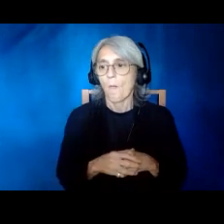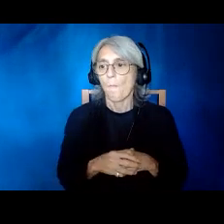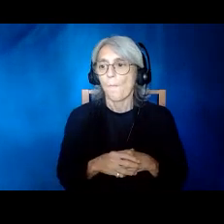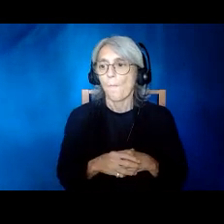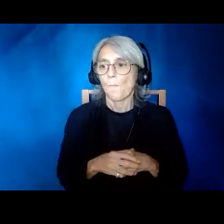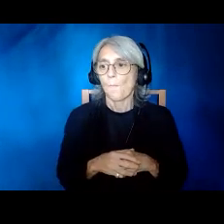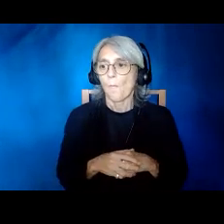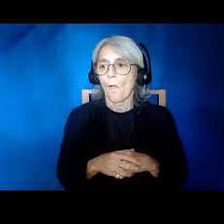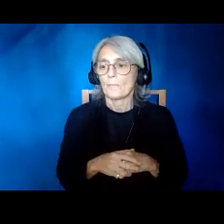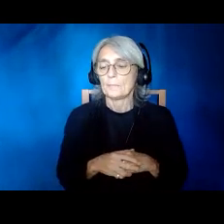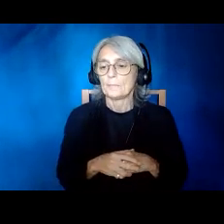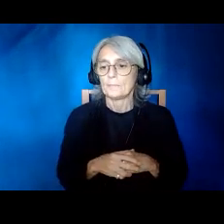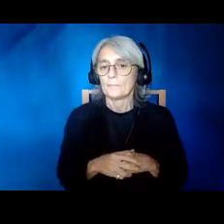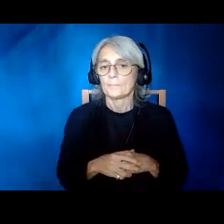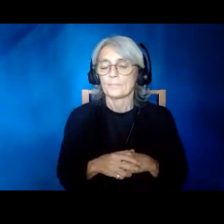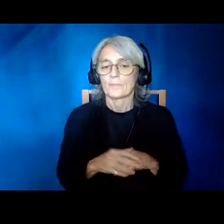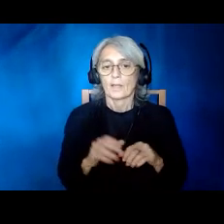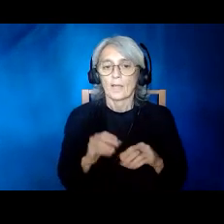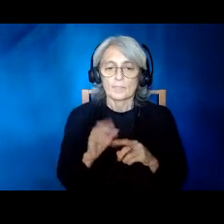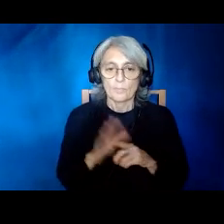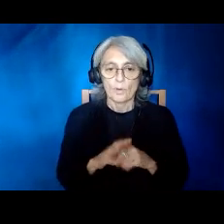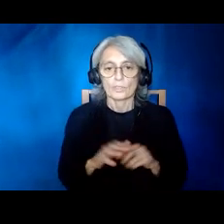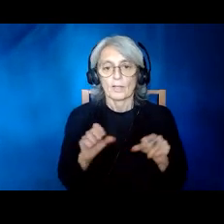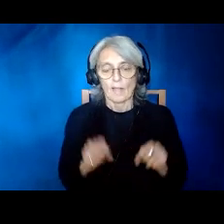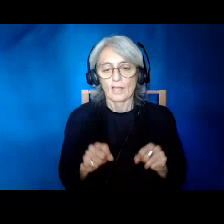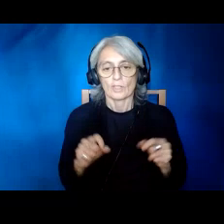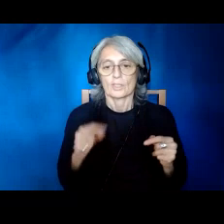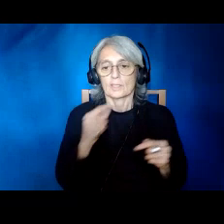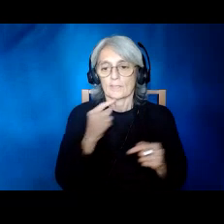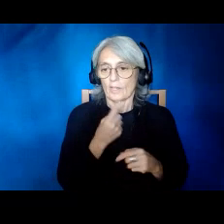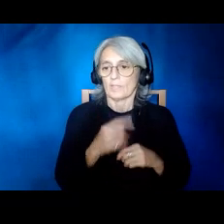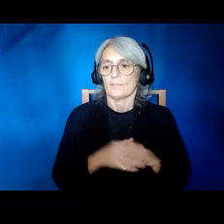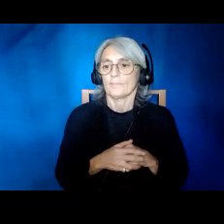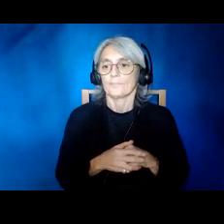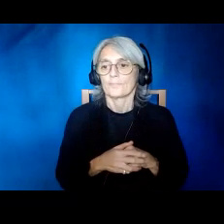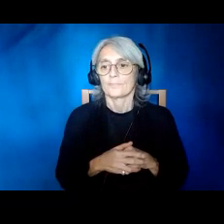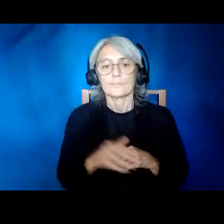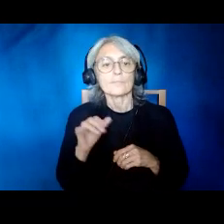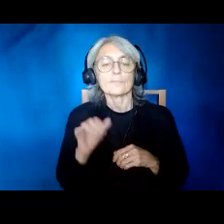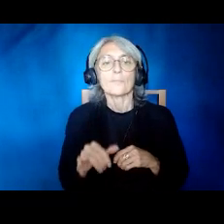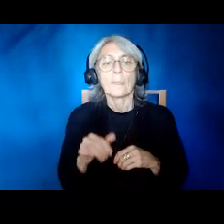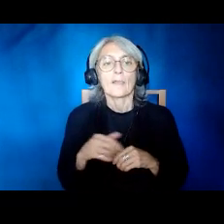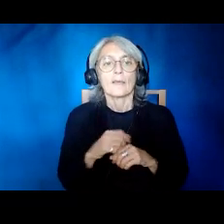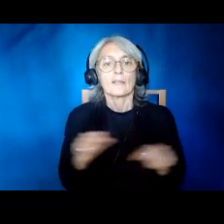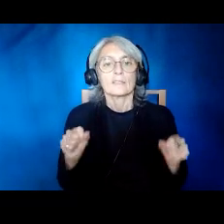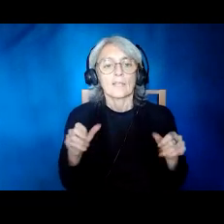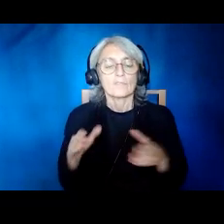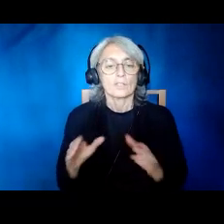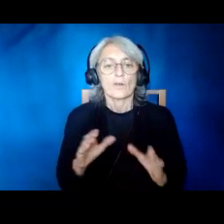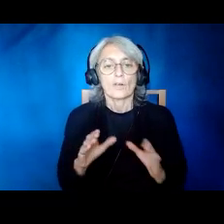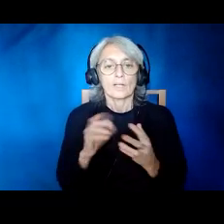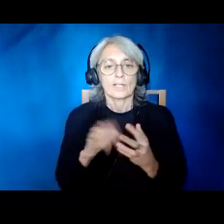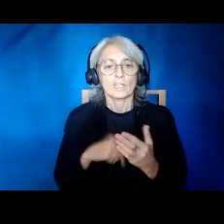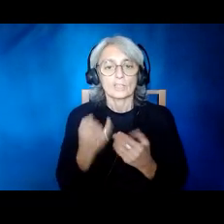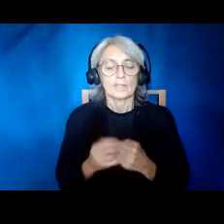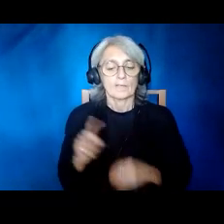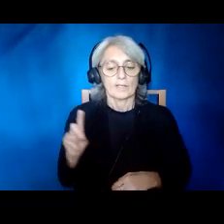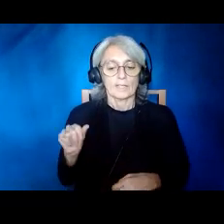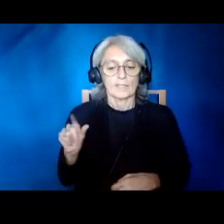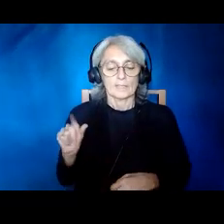likelihood, and severity. Part 2 of the big day was the unveiling of the State Priority Safety Corridor Initiative, a data-driven,